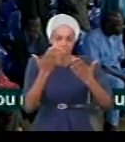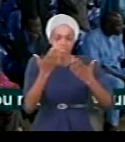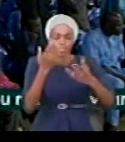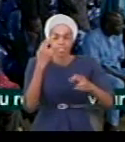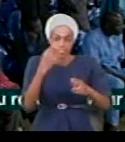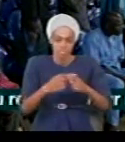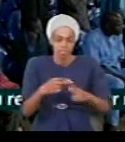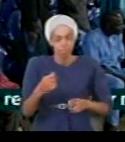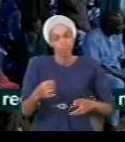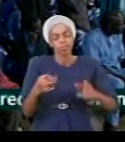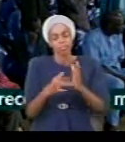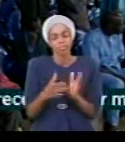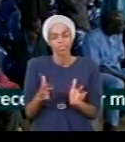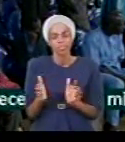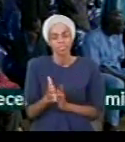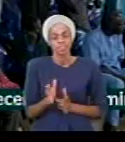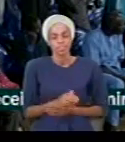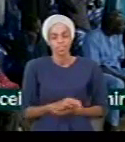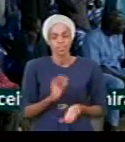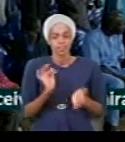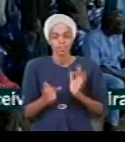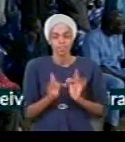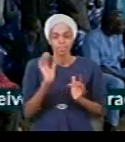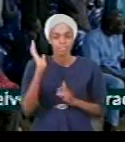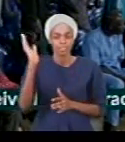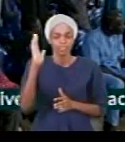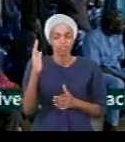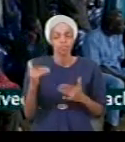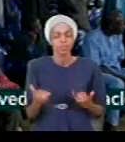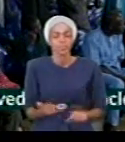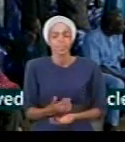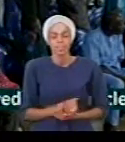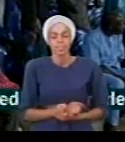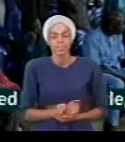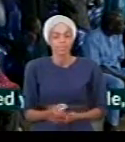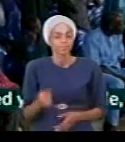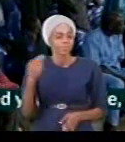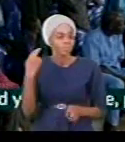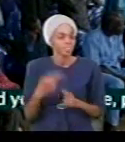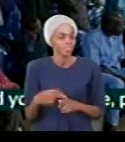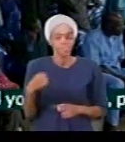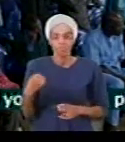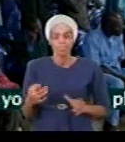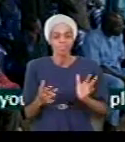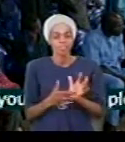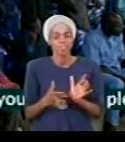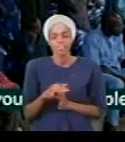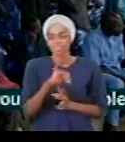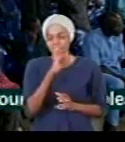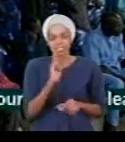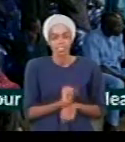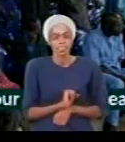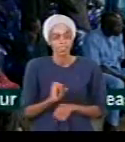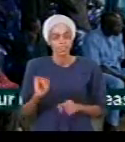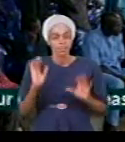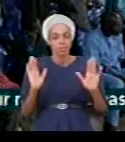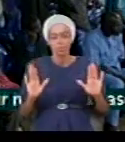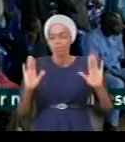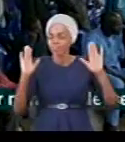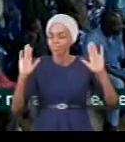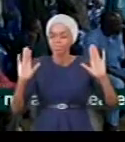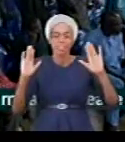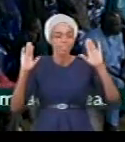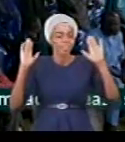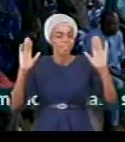The name of Jesus working wonders everywhere across the globe. And we bring you some testimonies